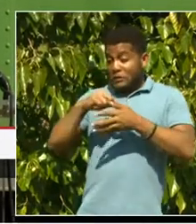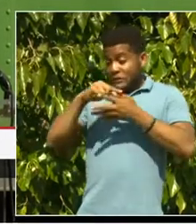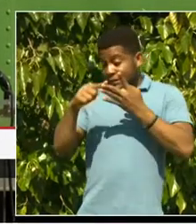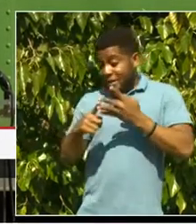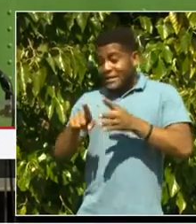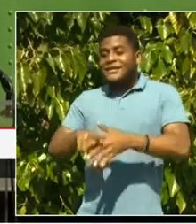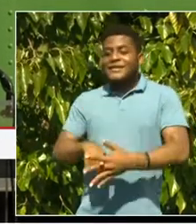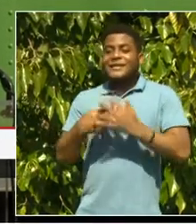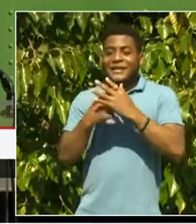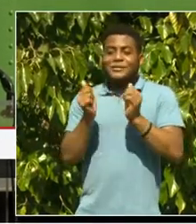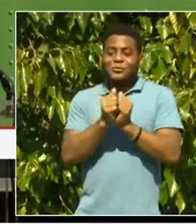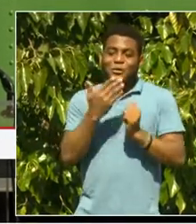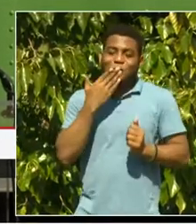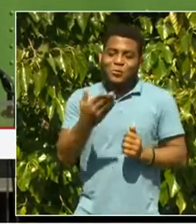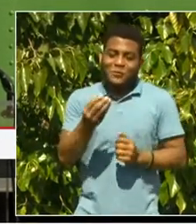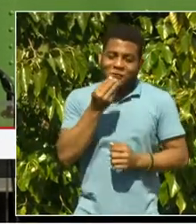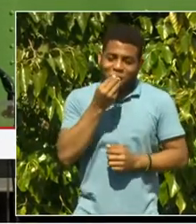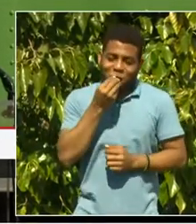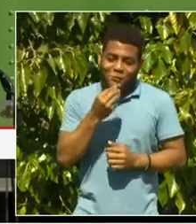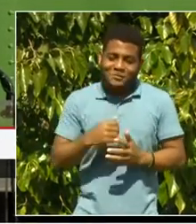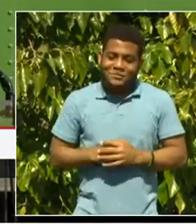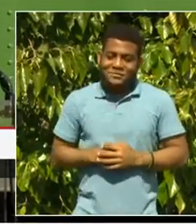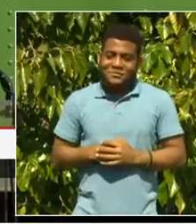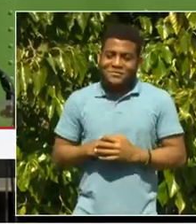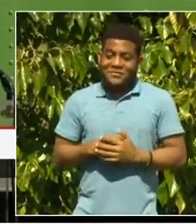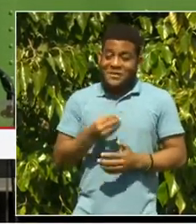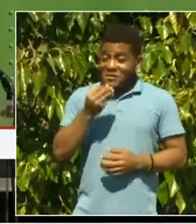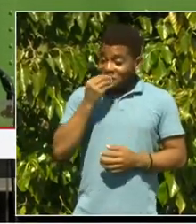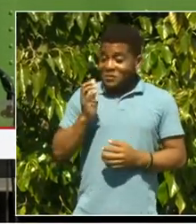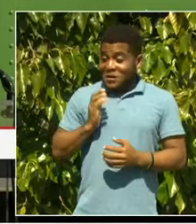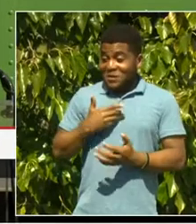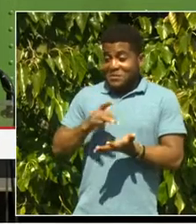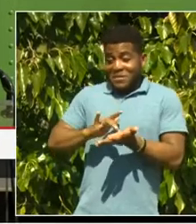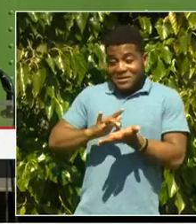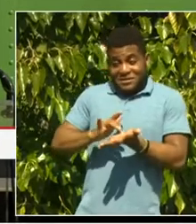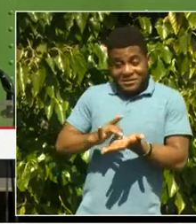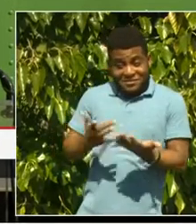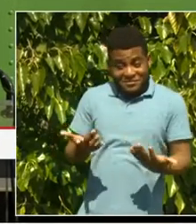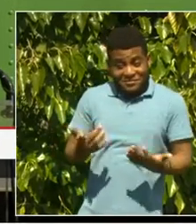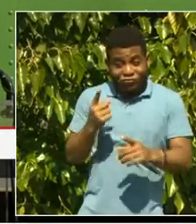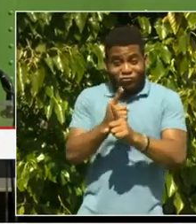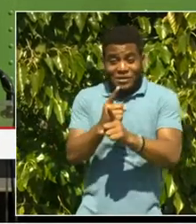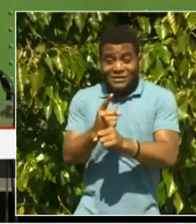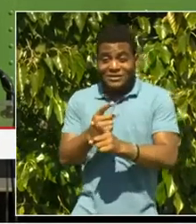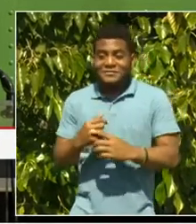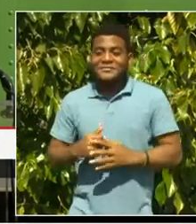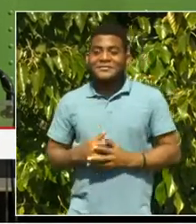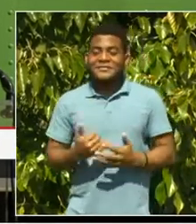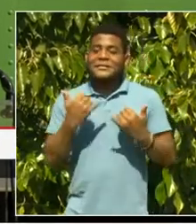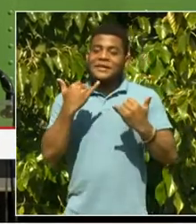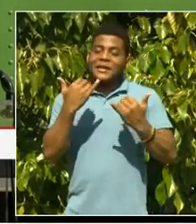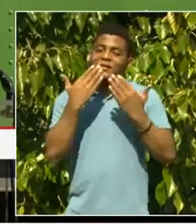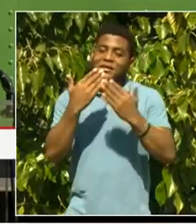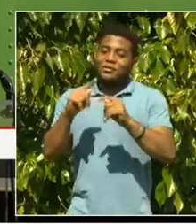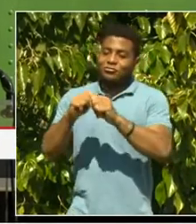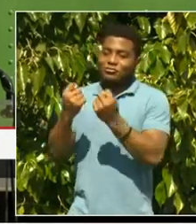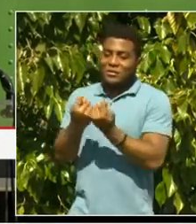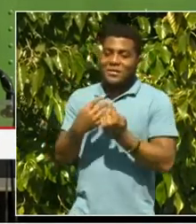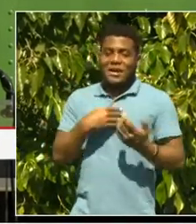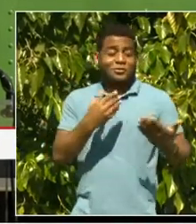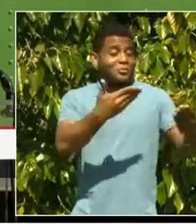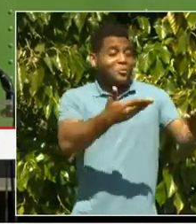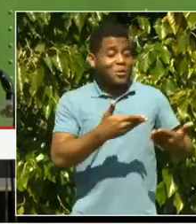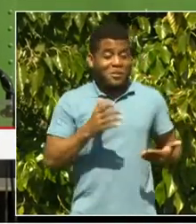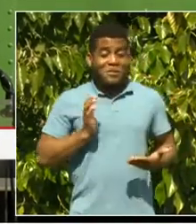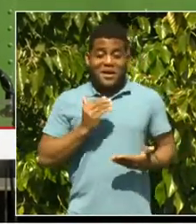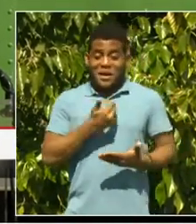again to our team and introduce you to our doctor. You know who our doctor is, right? Dr. LaQuandra